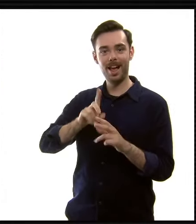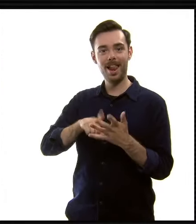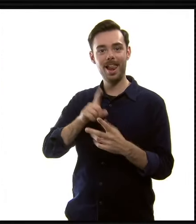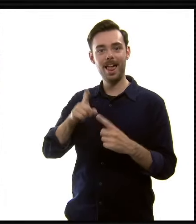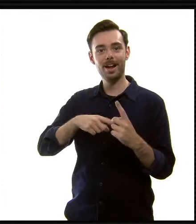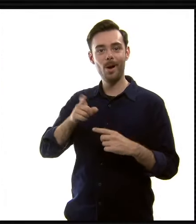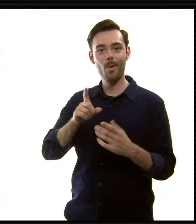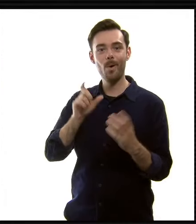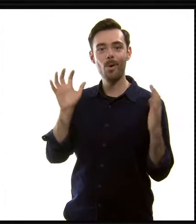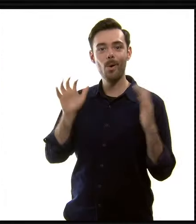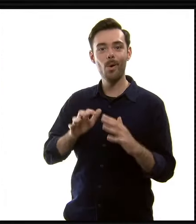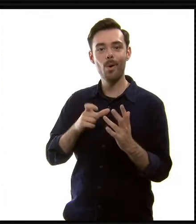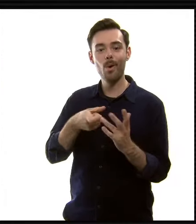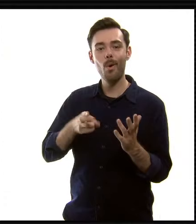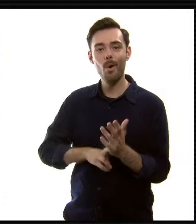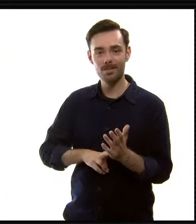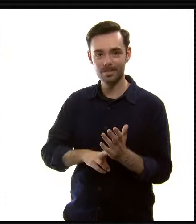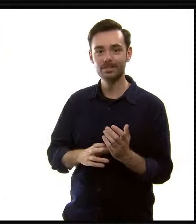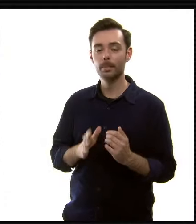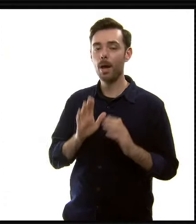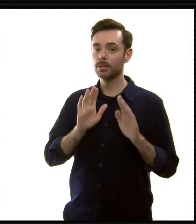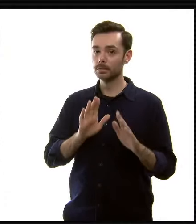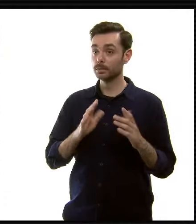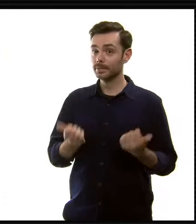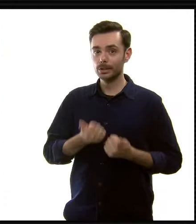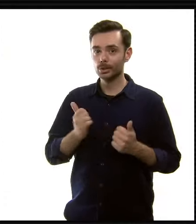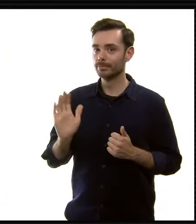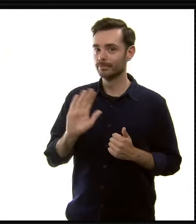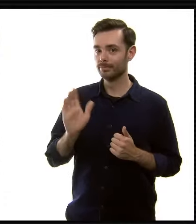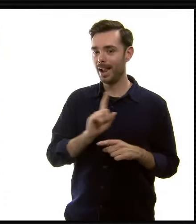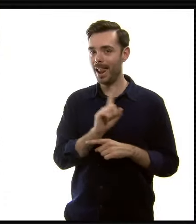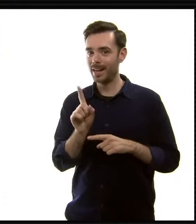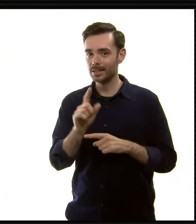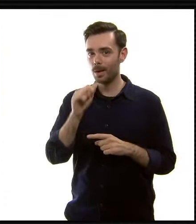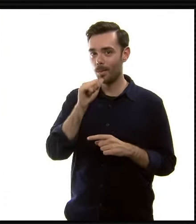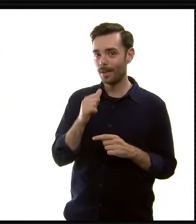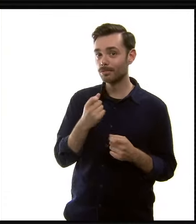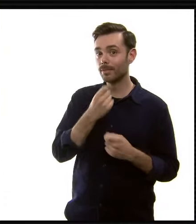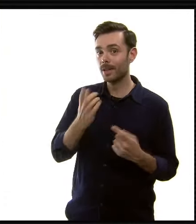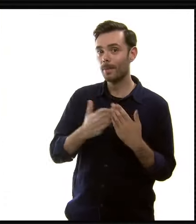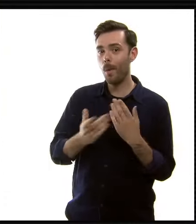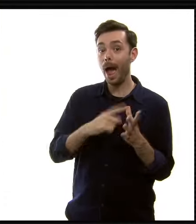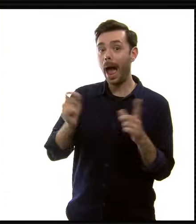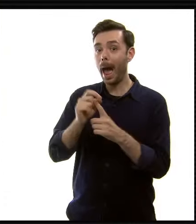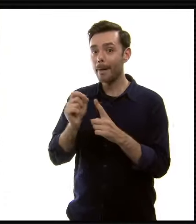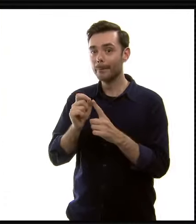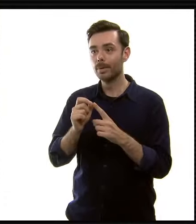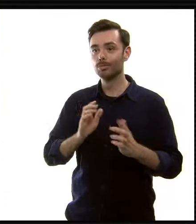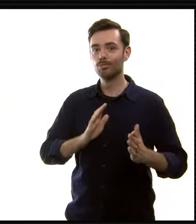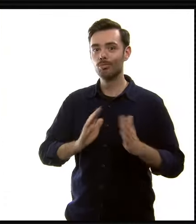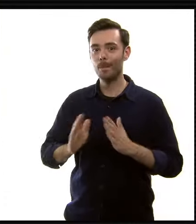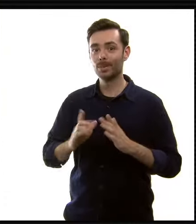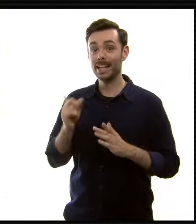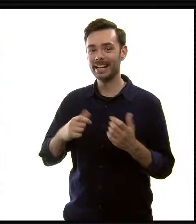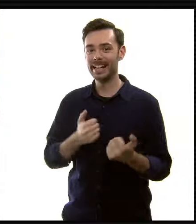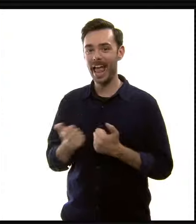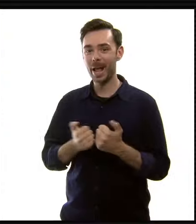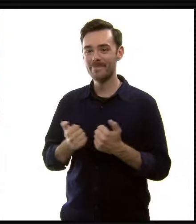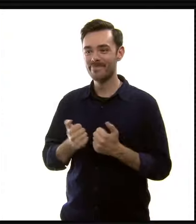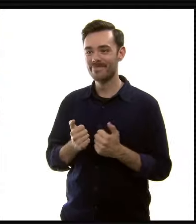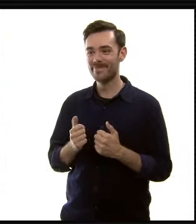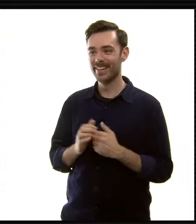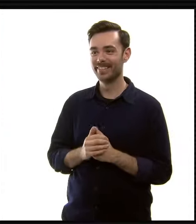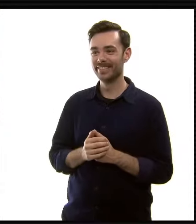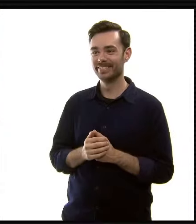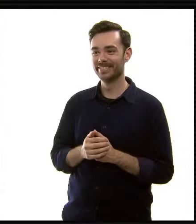you know it with more huge news about games, apps, and robots. Yes, Charlie? Yeah, get down with your bad self. All